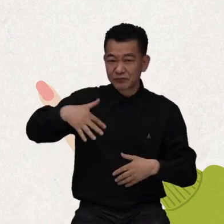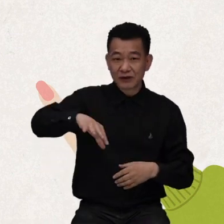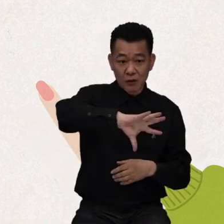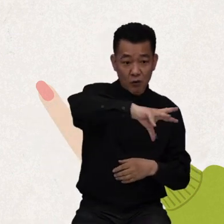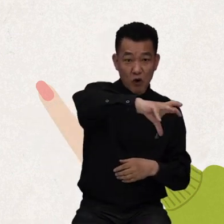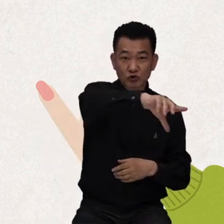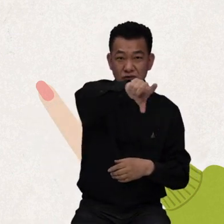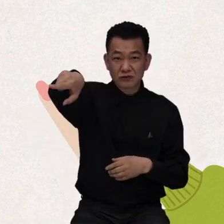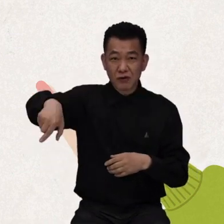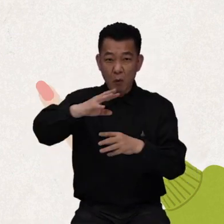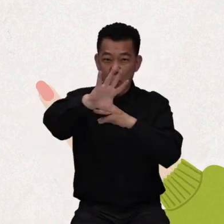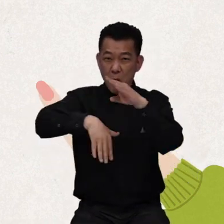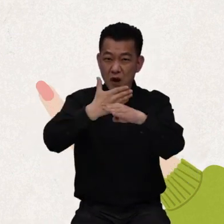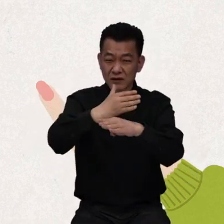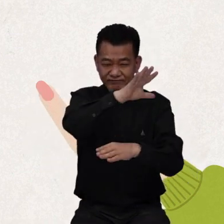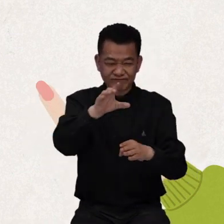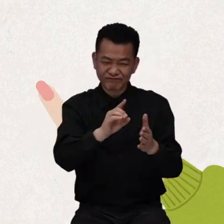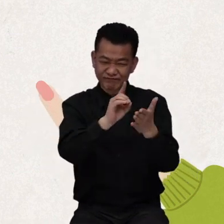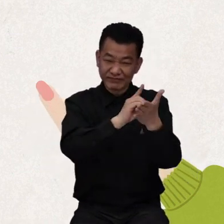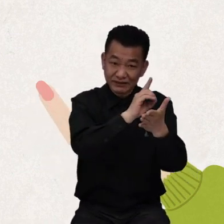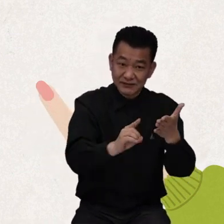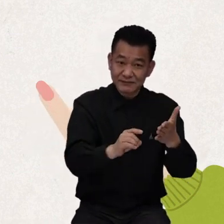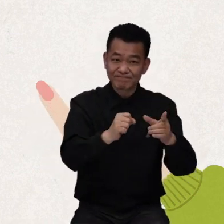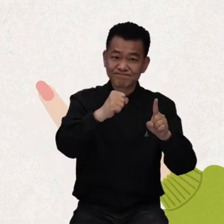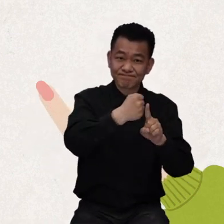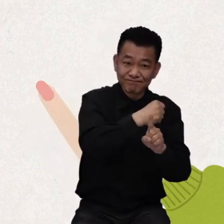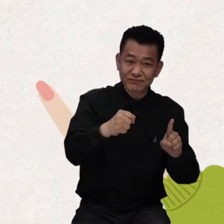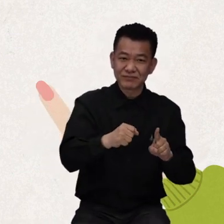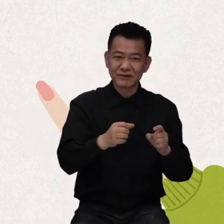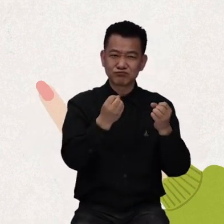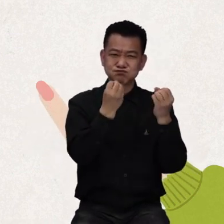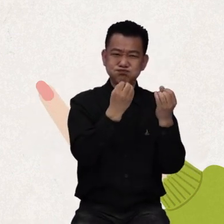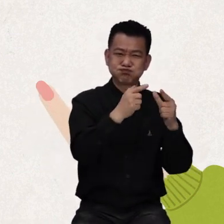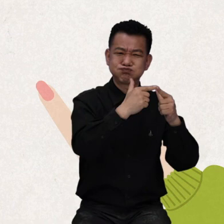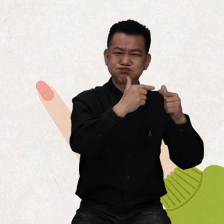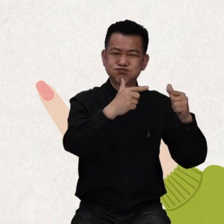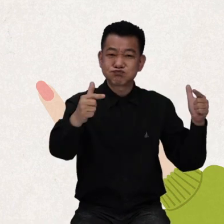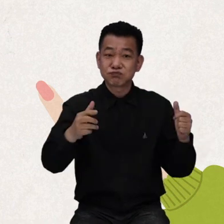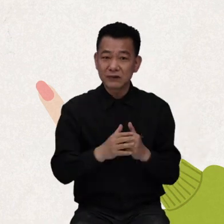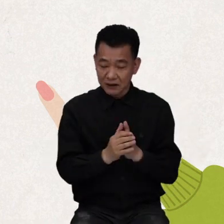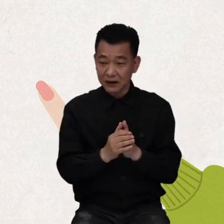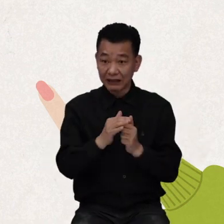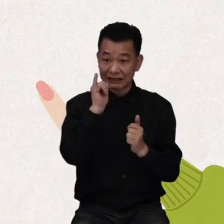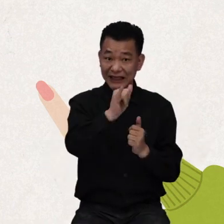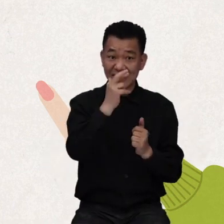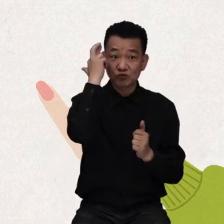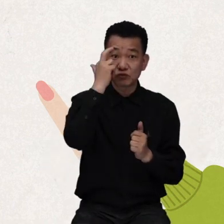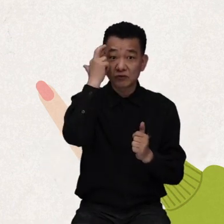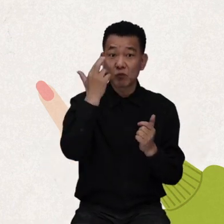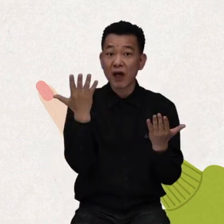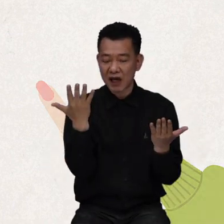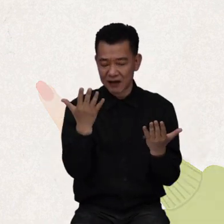violence, bullying, and exploitation around the world, just because of being a person with a disability.